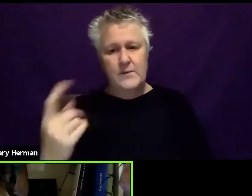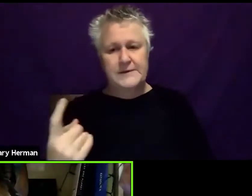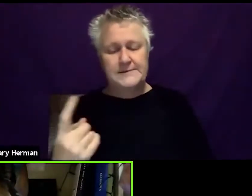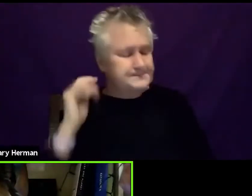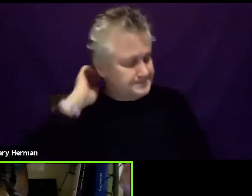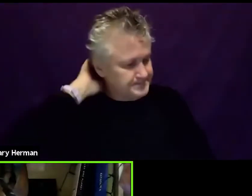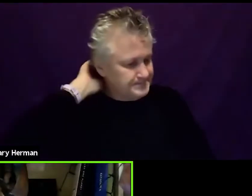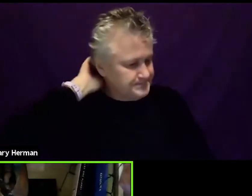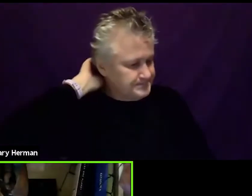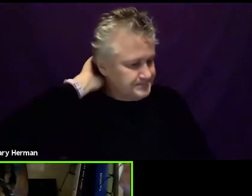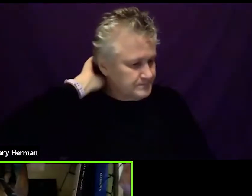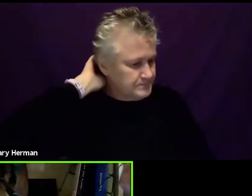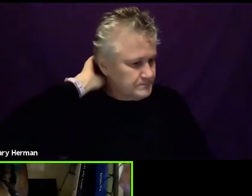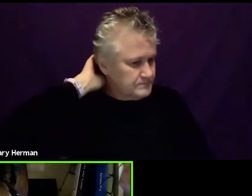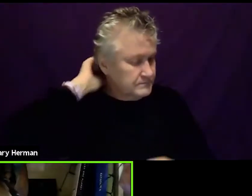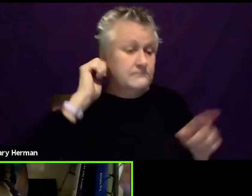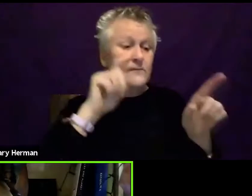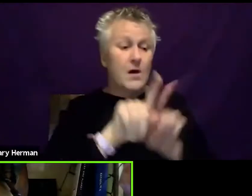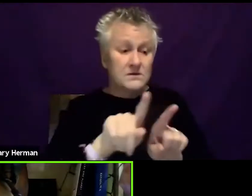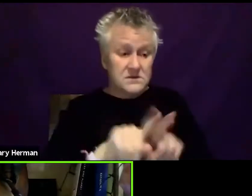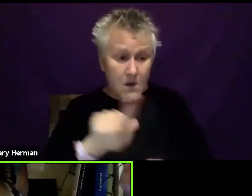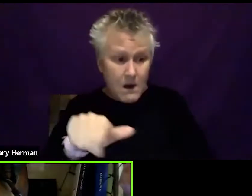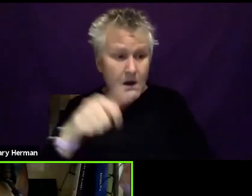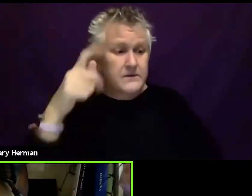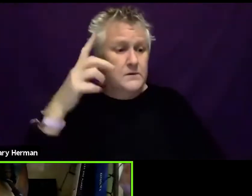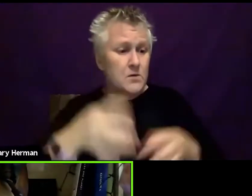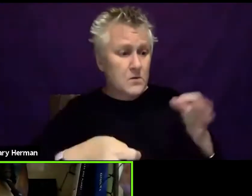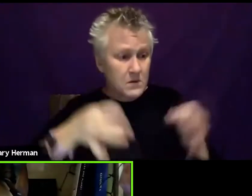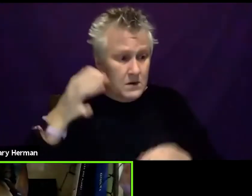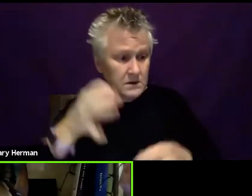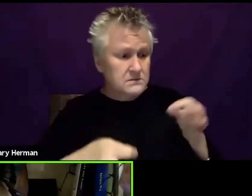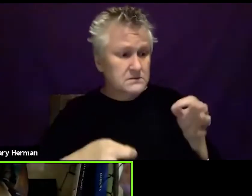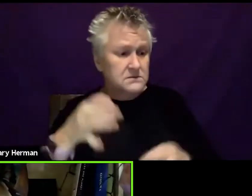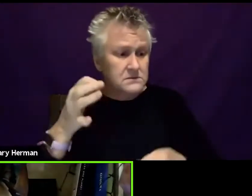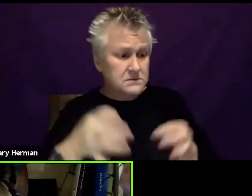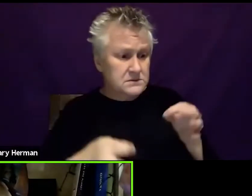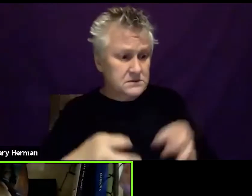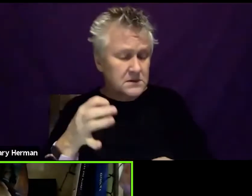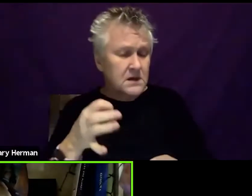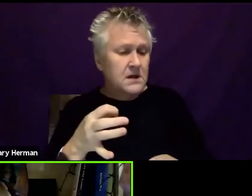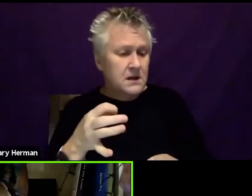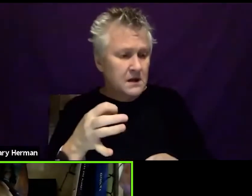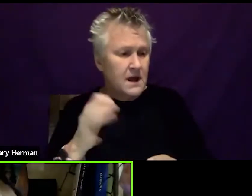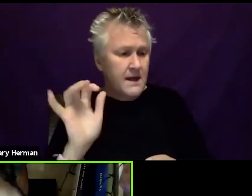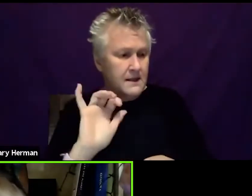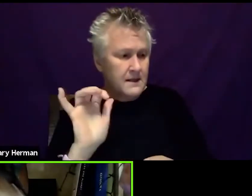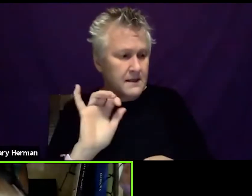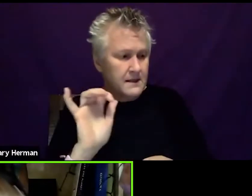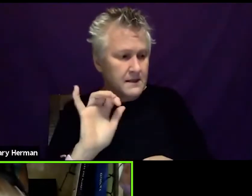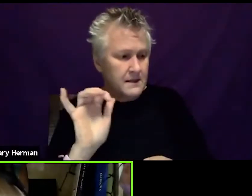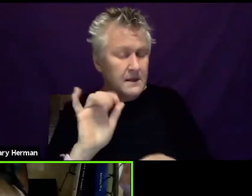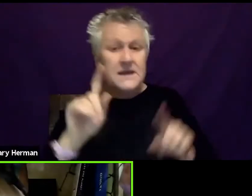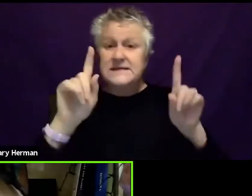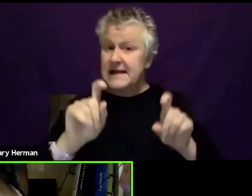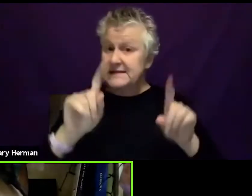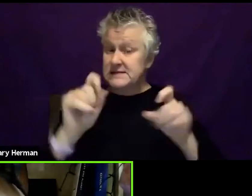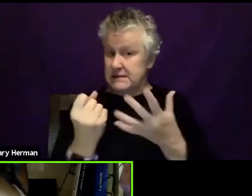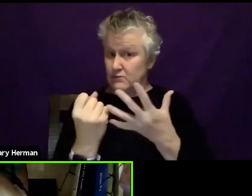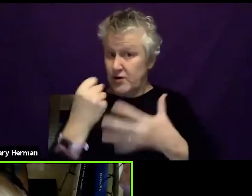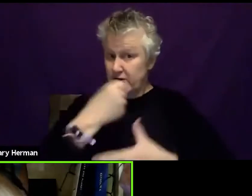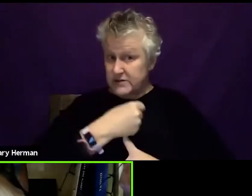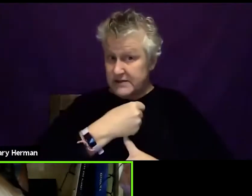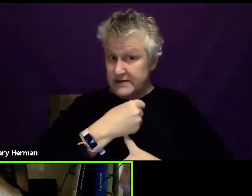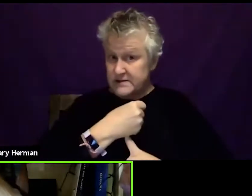There have also been legal challenges around things like testing